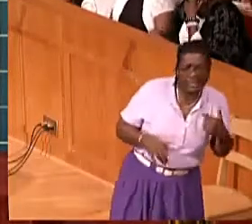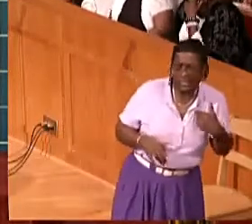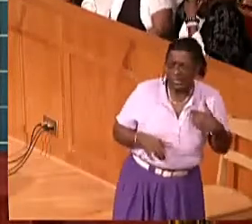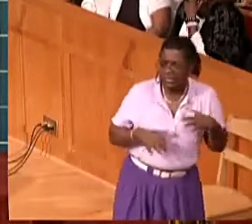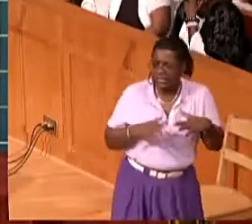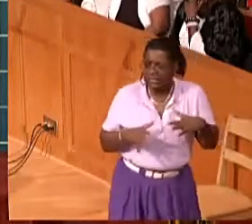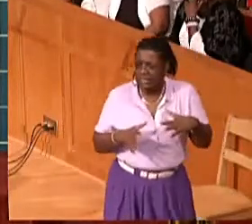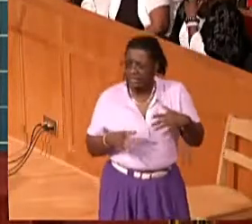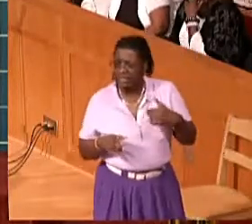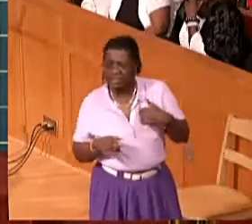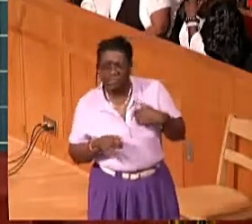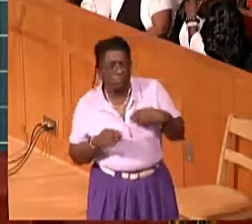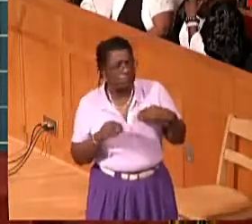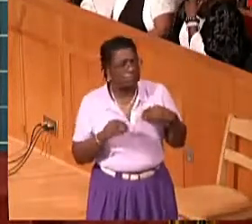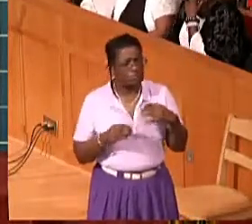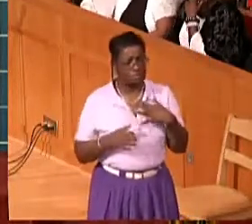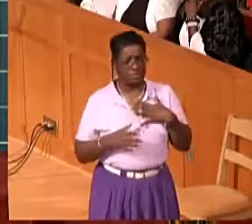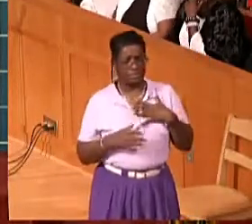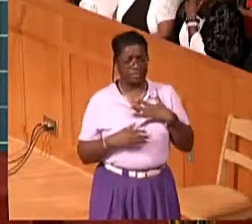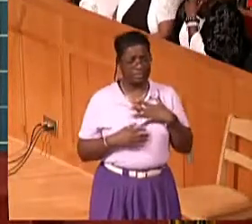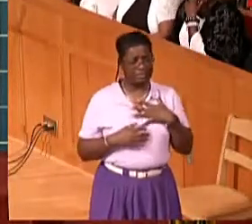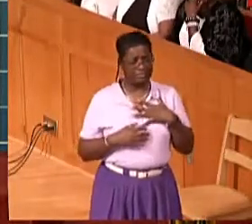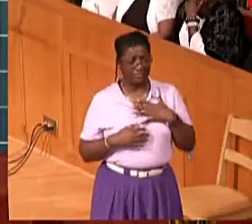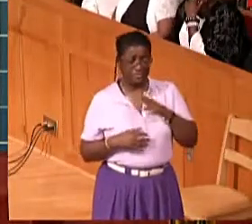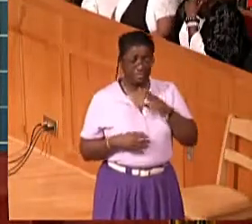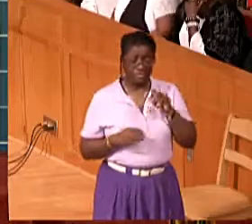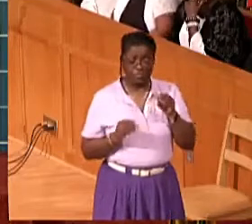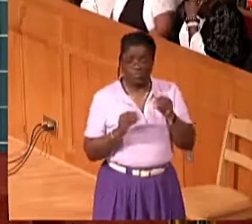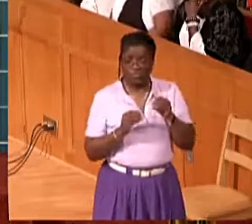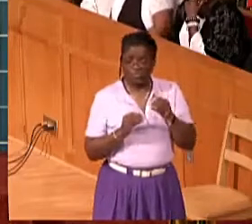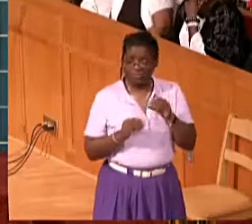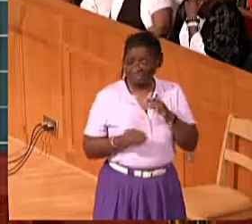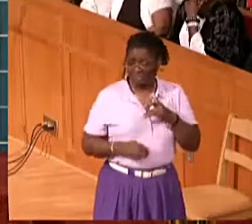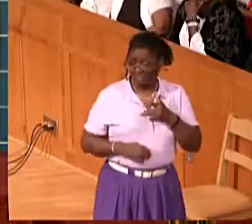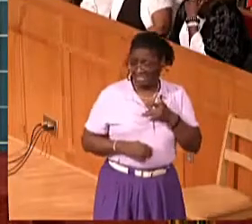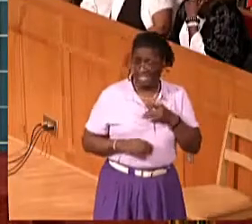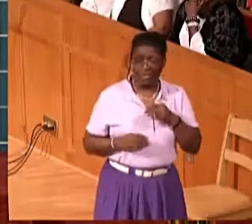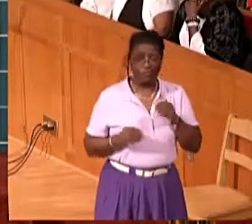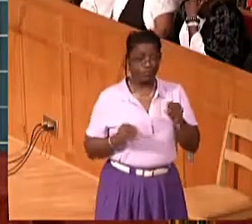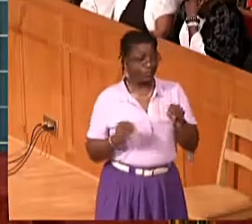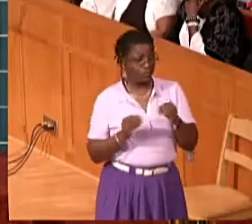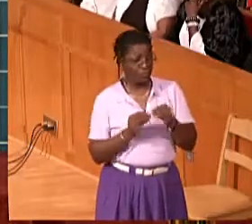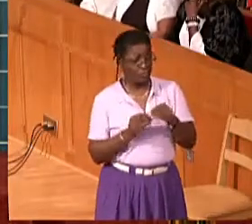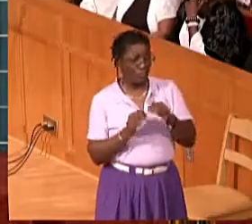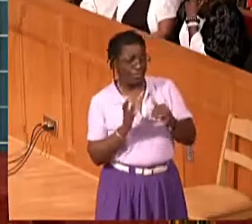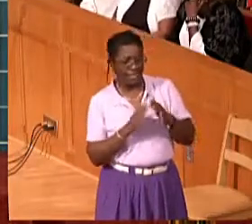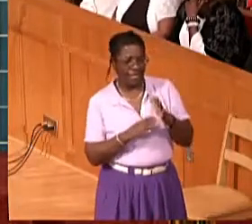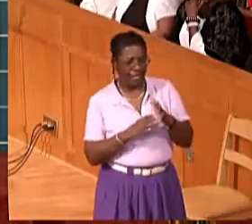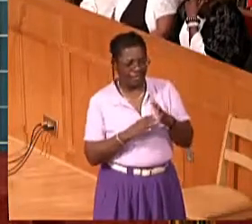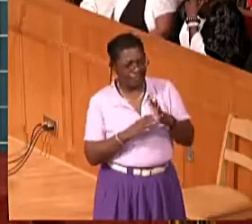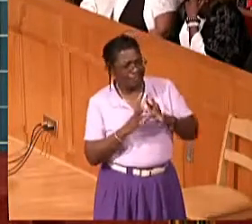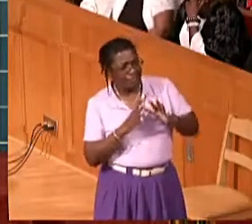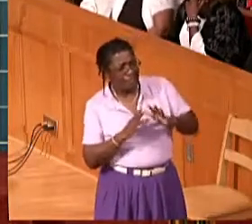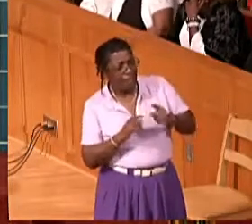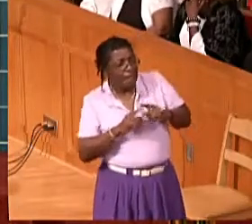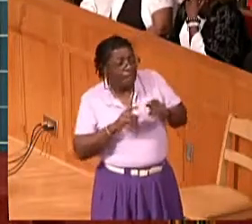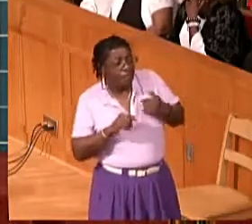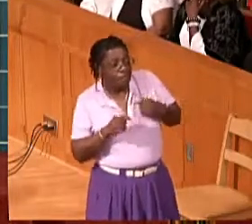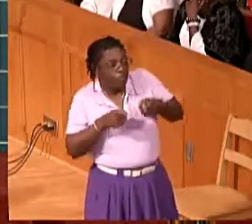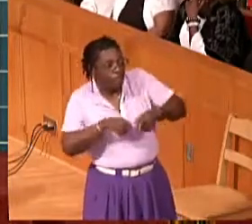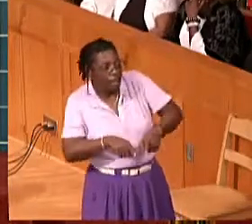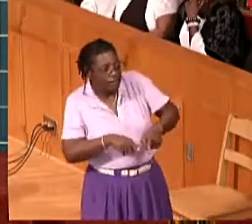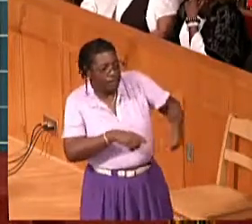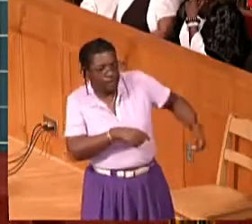I was more than what I really was. And so guess what the Lord did? He says, and the Lord put inside of me a thorn in my